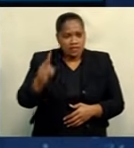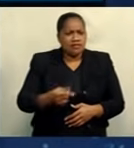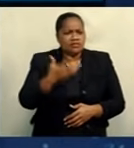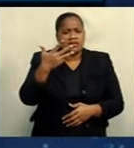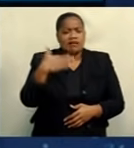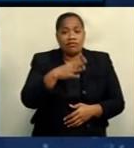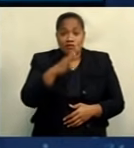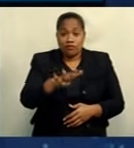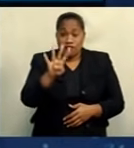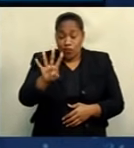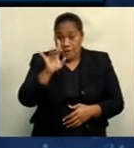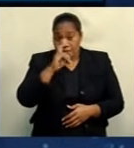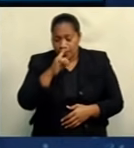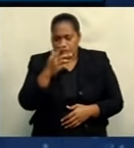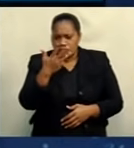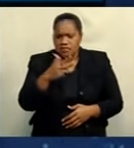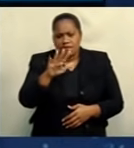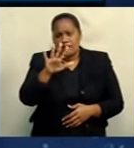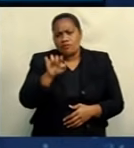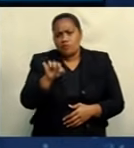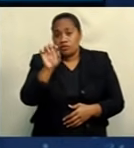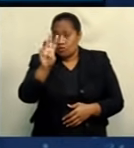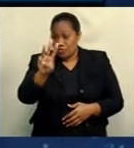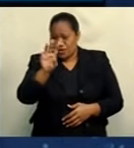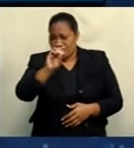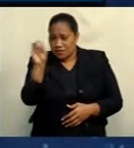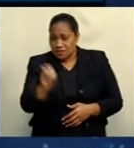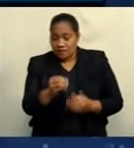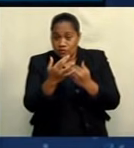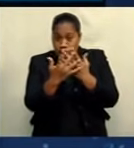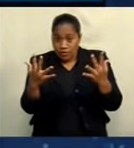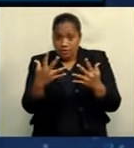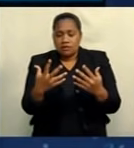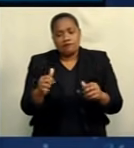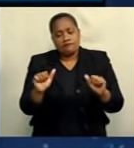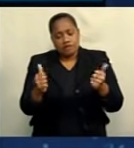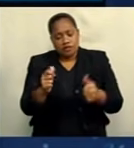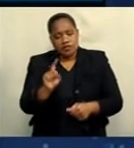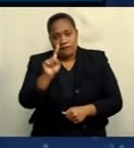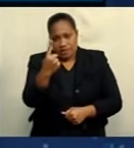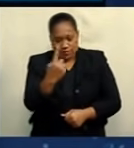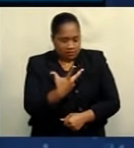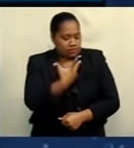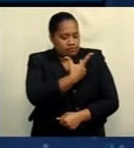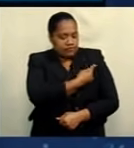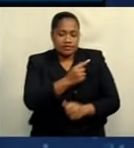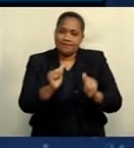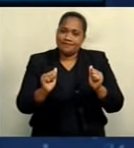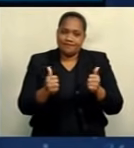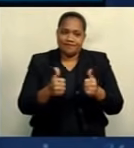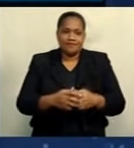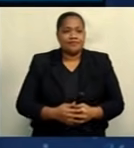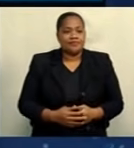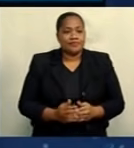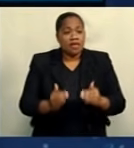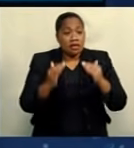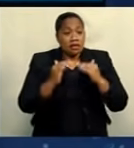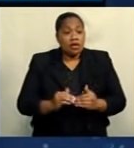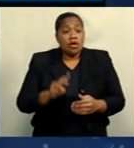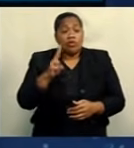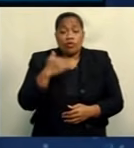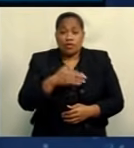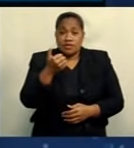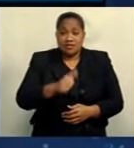558,944 people, or 95.3% of the population, have received their first dose of the AstraZeneca vaccine.